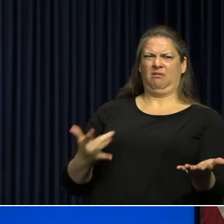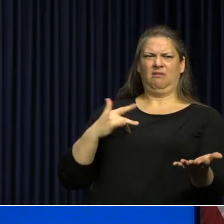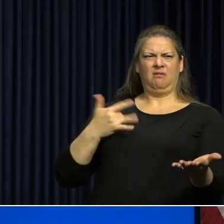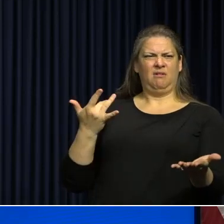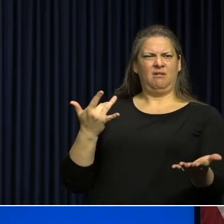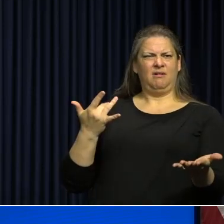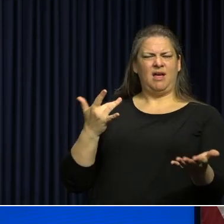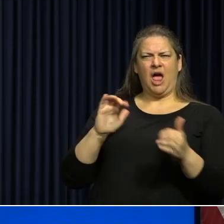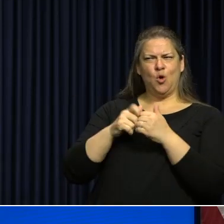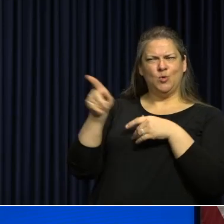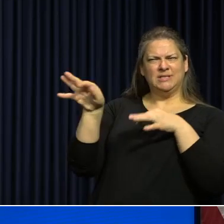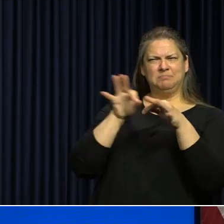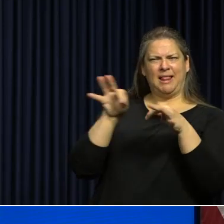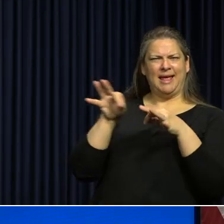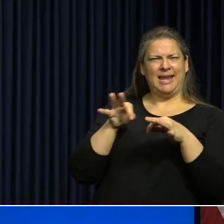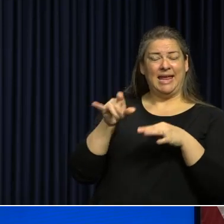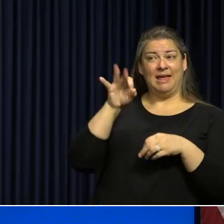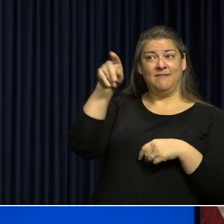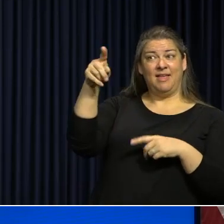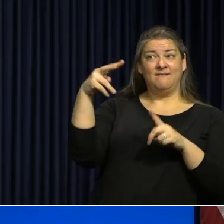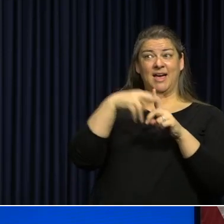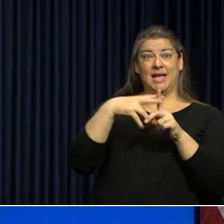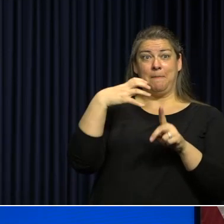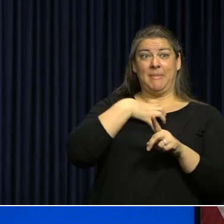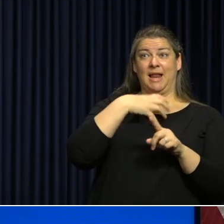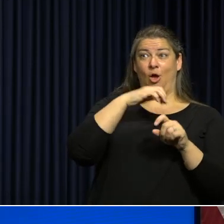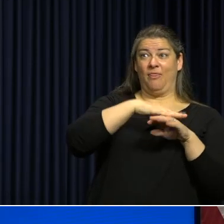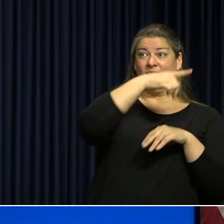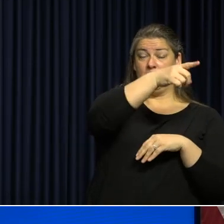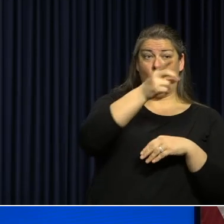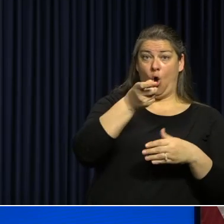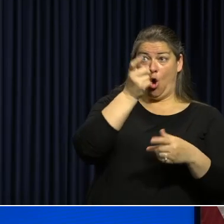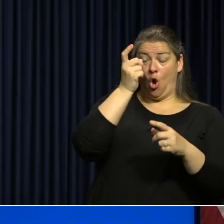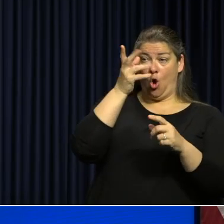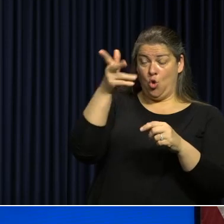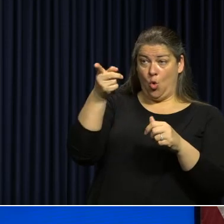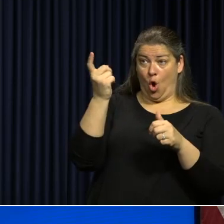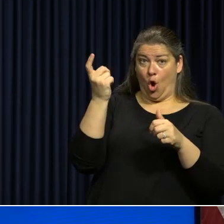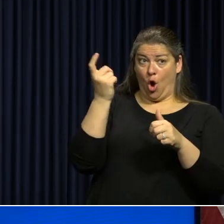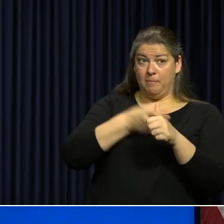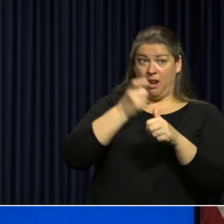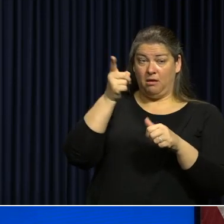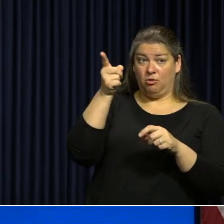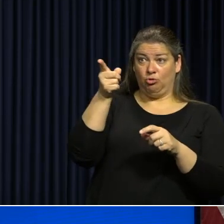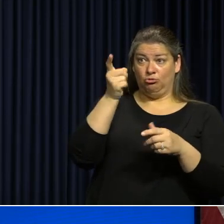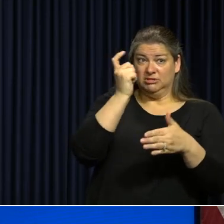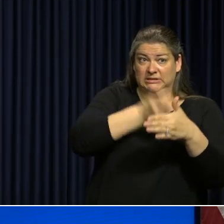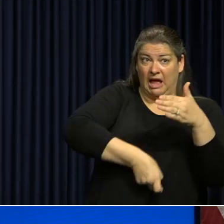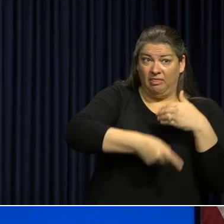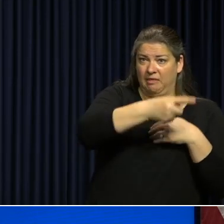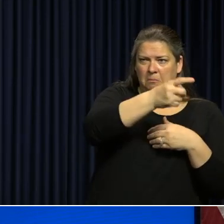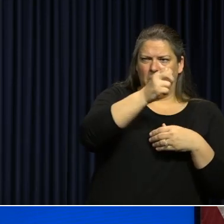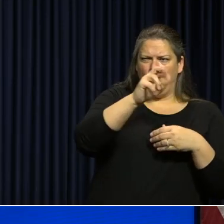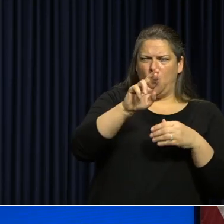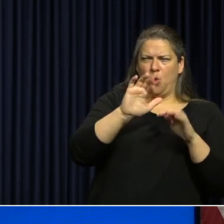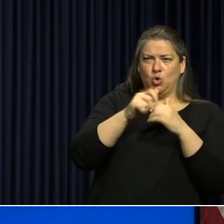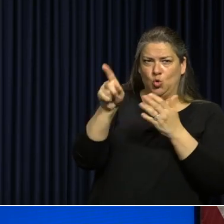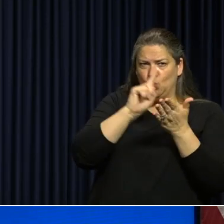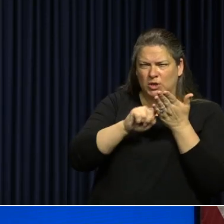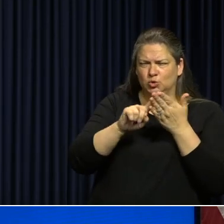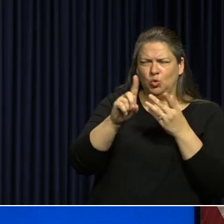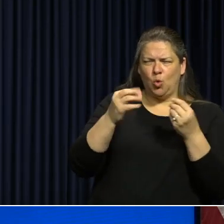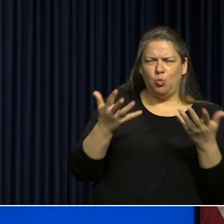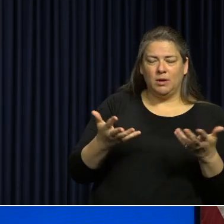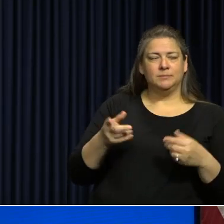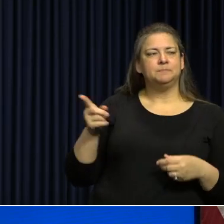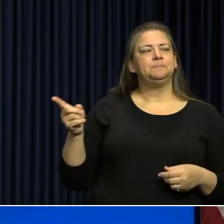after you get a complaint on a business, are they automatically cited, or is there some sort of process into researching the validity of them?